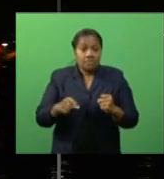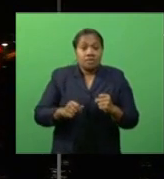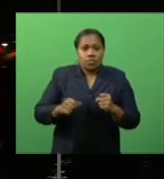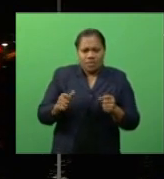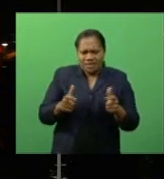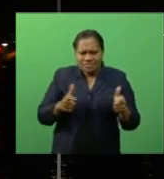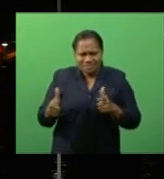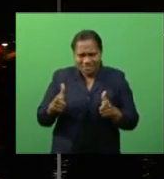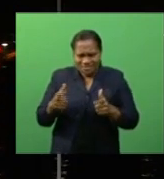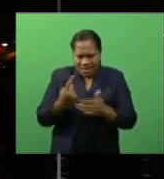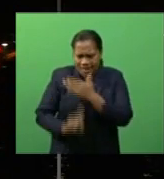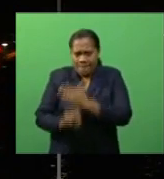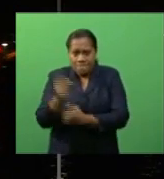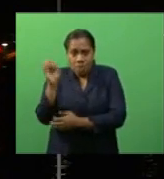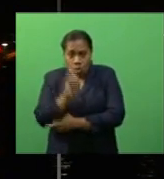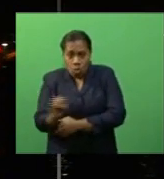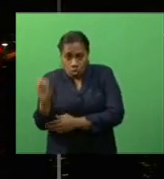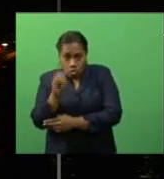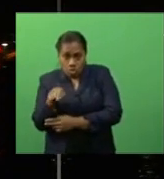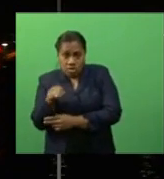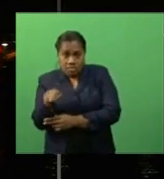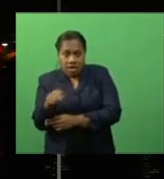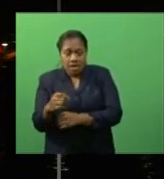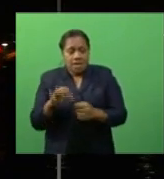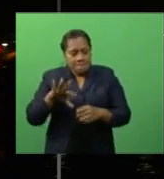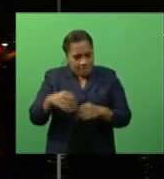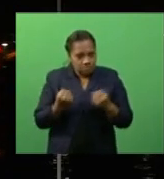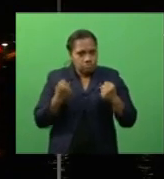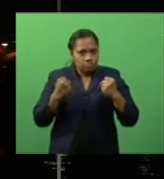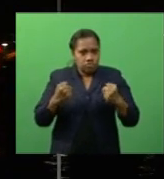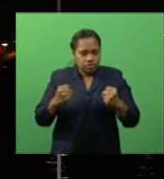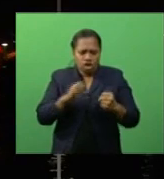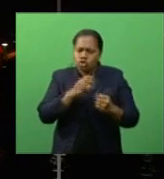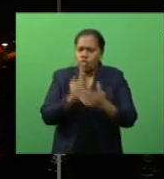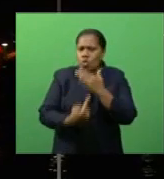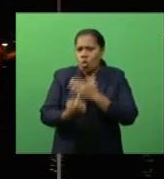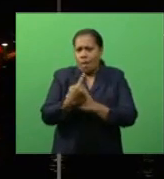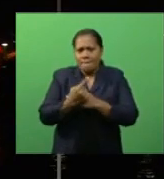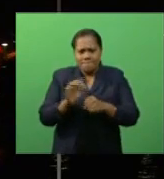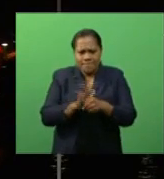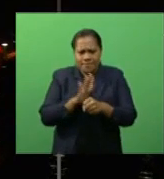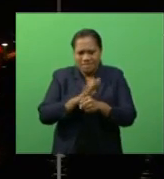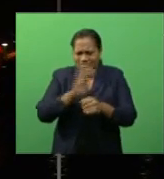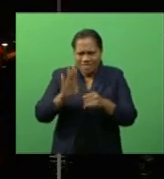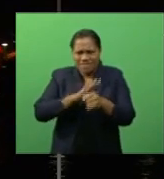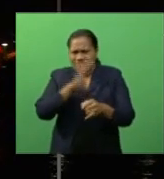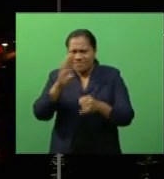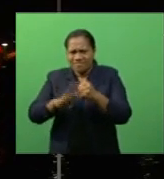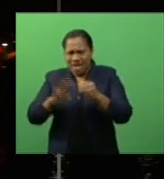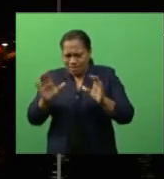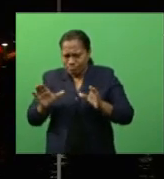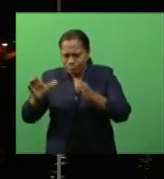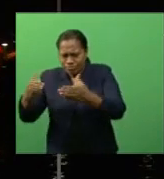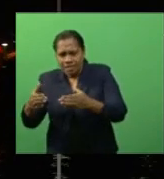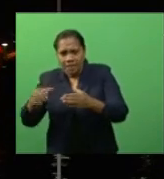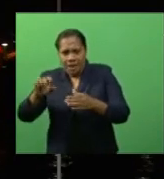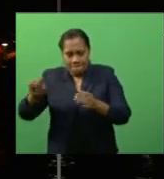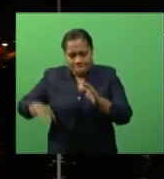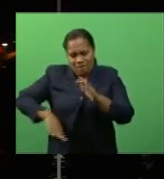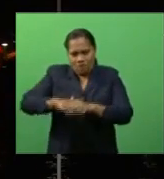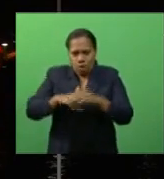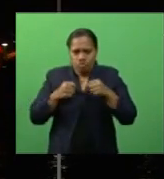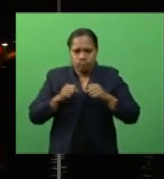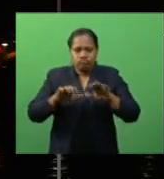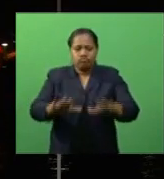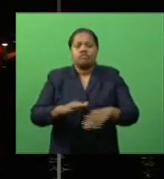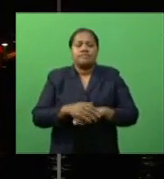held in October, fitness will be key in not only making the final squad, but for consistent performance in the circuit. Tale